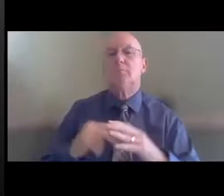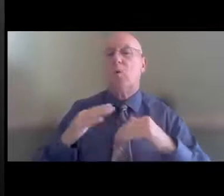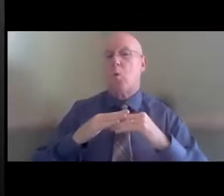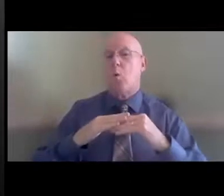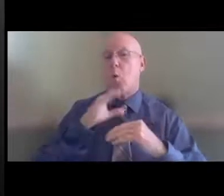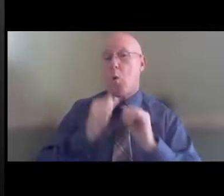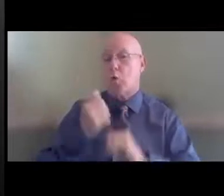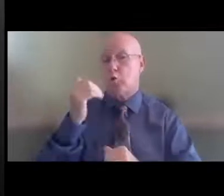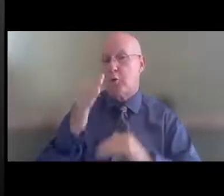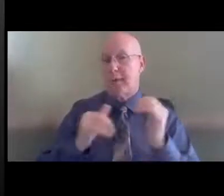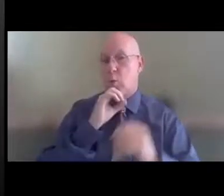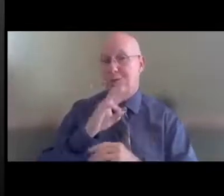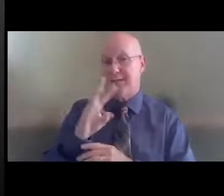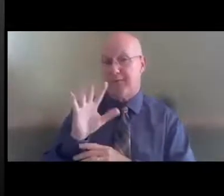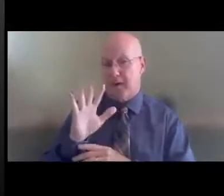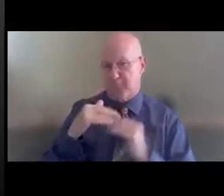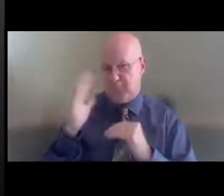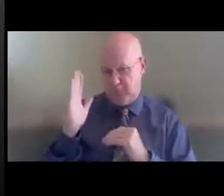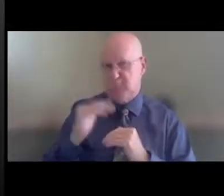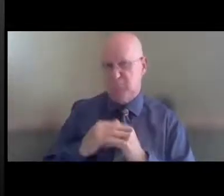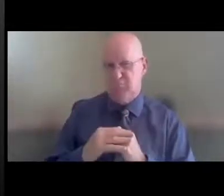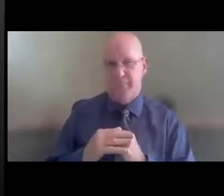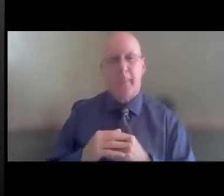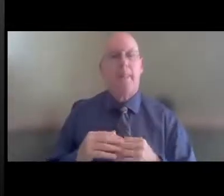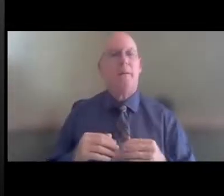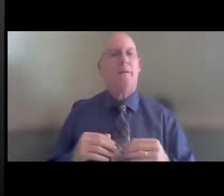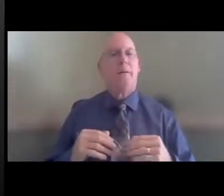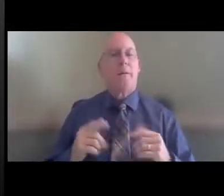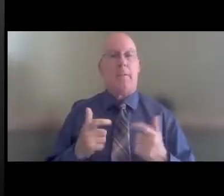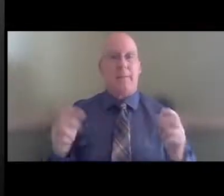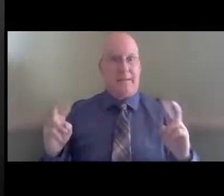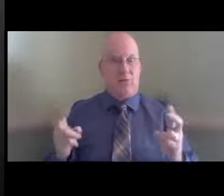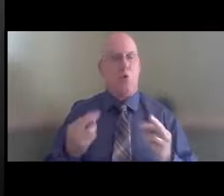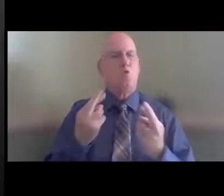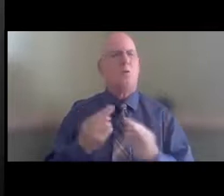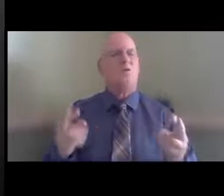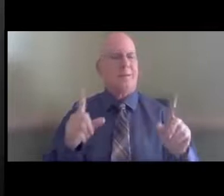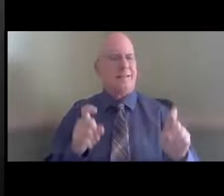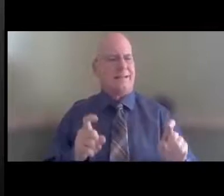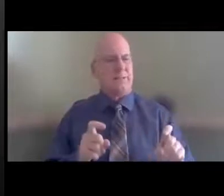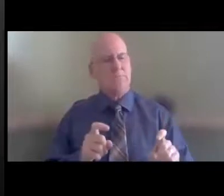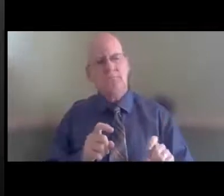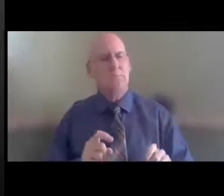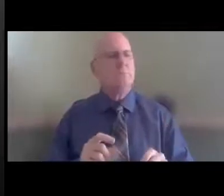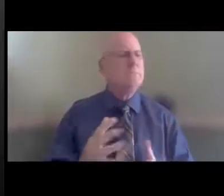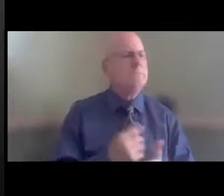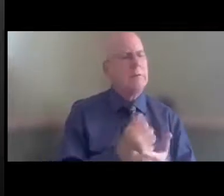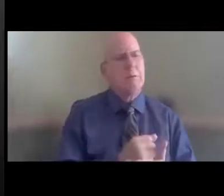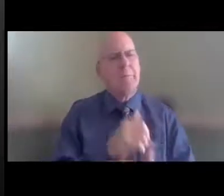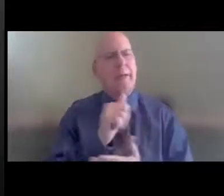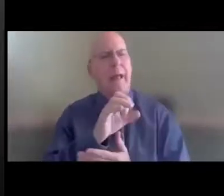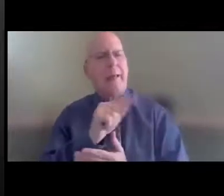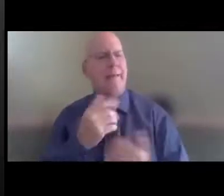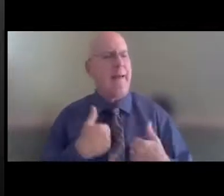age or older. And then this is our big issue. There are resource tests, both income and assets.